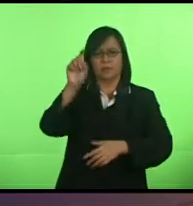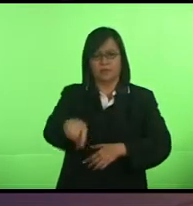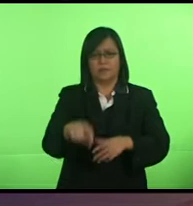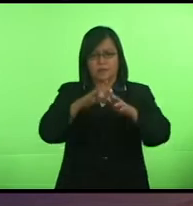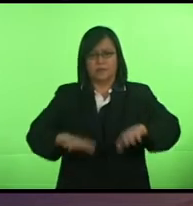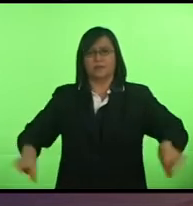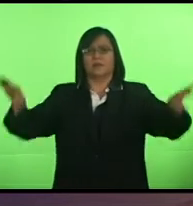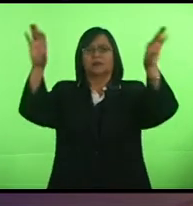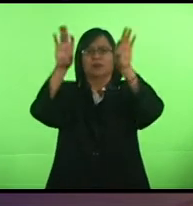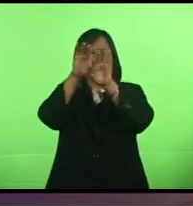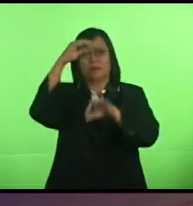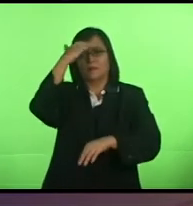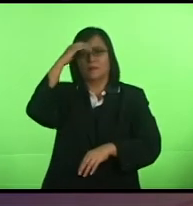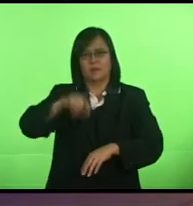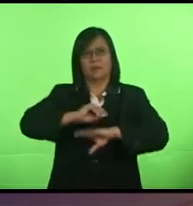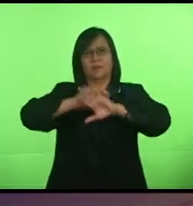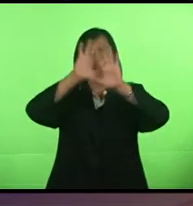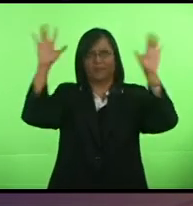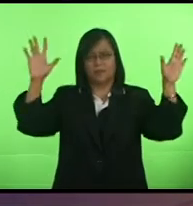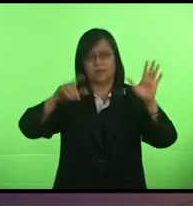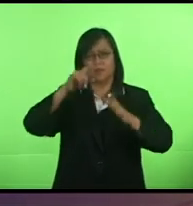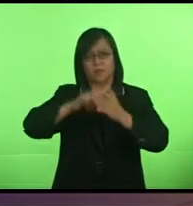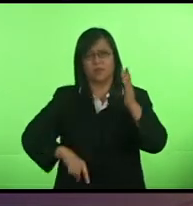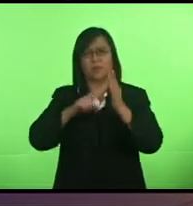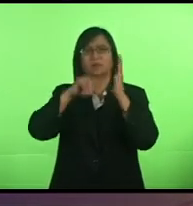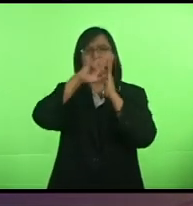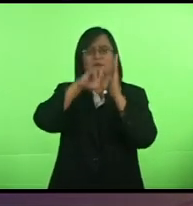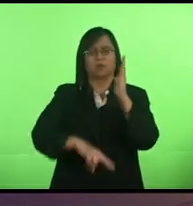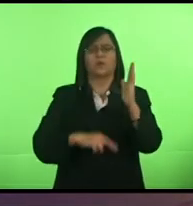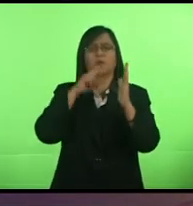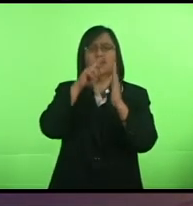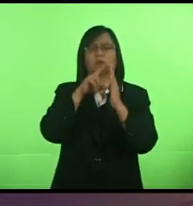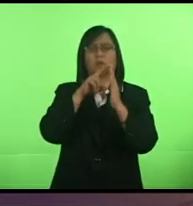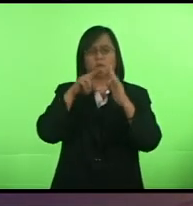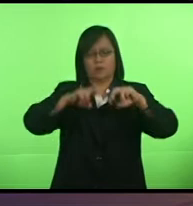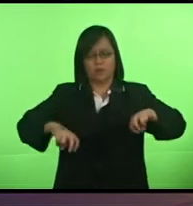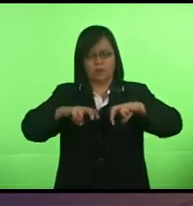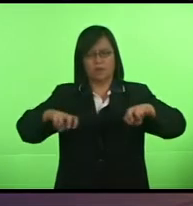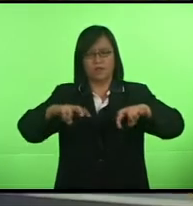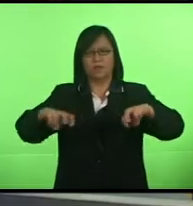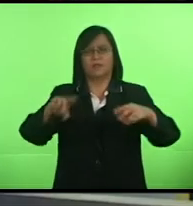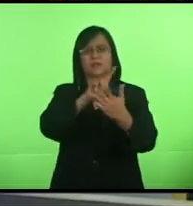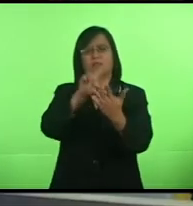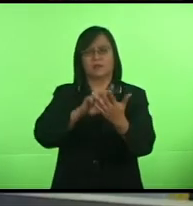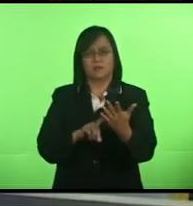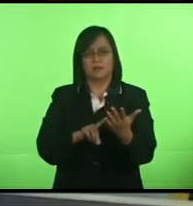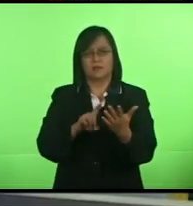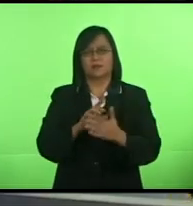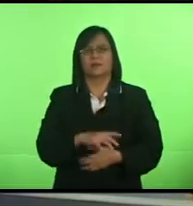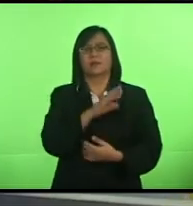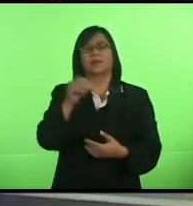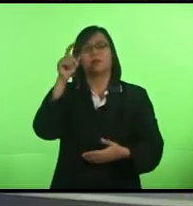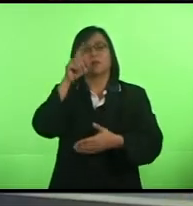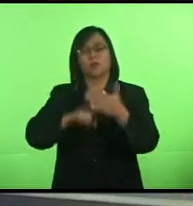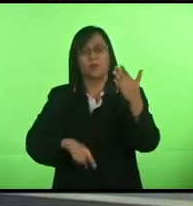research design. We need to understand what research design is and what it is not.